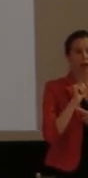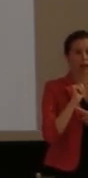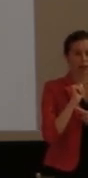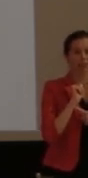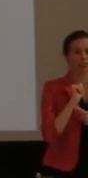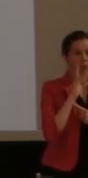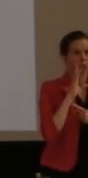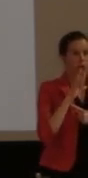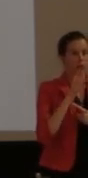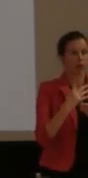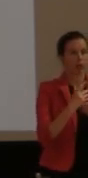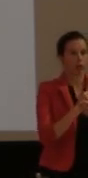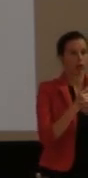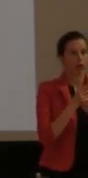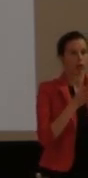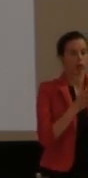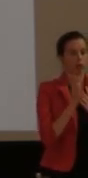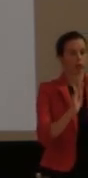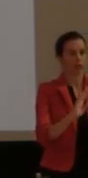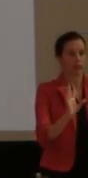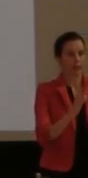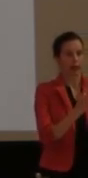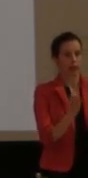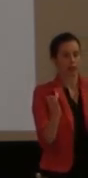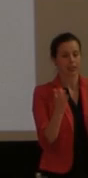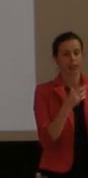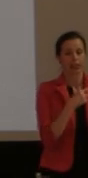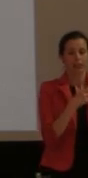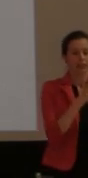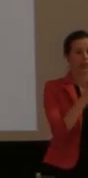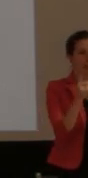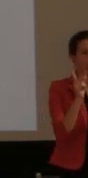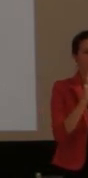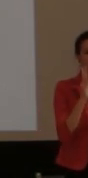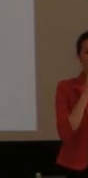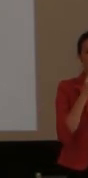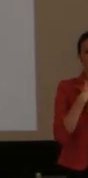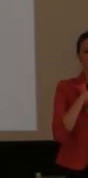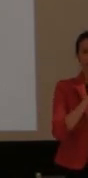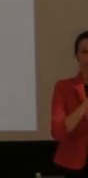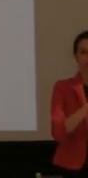transparency, and participants will have access to their information.